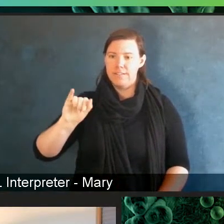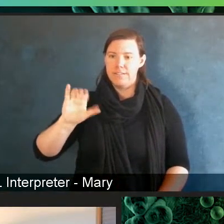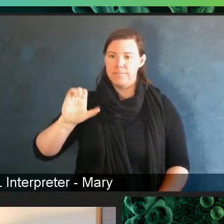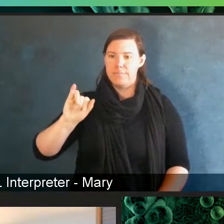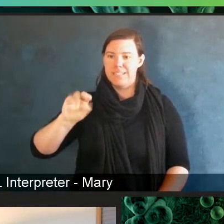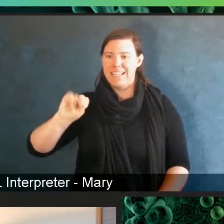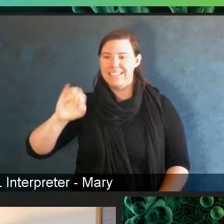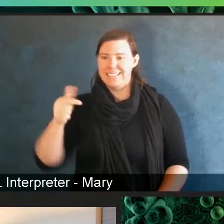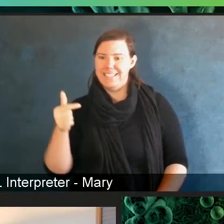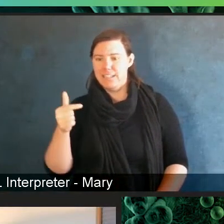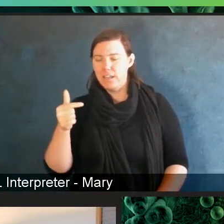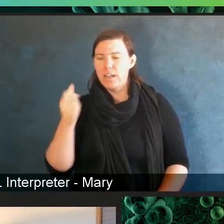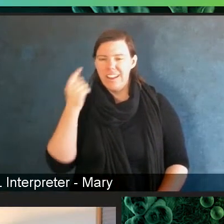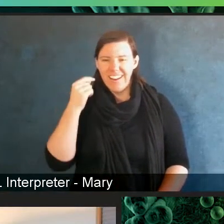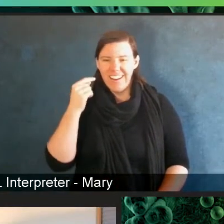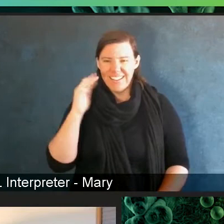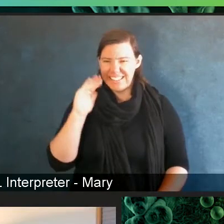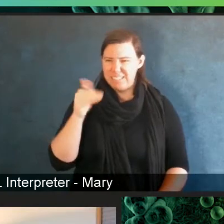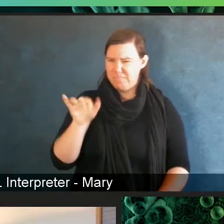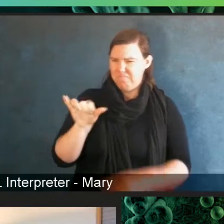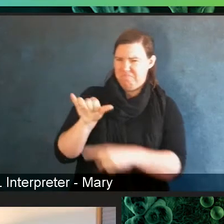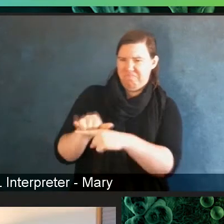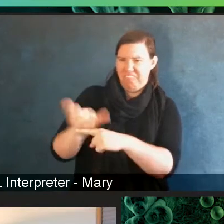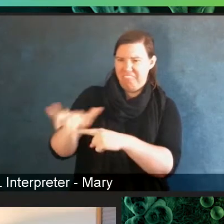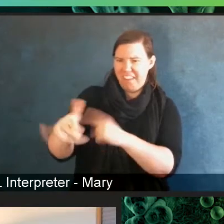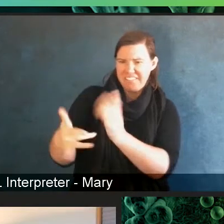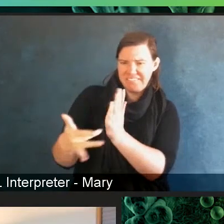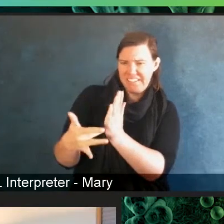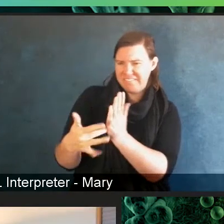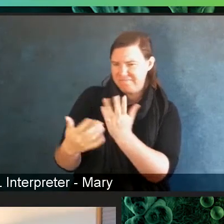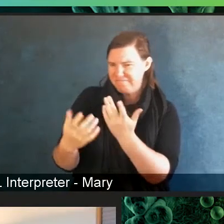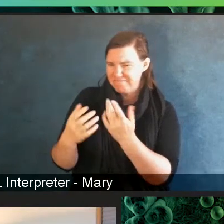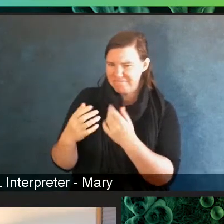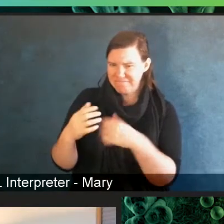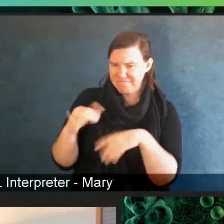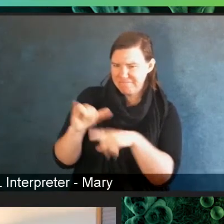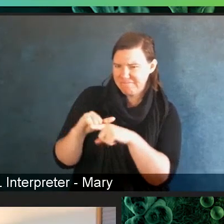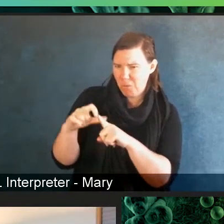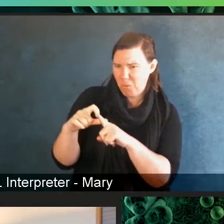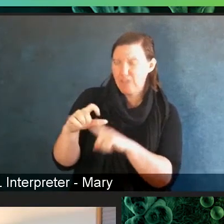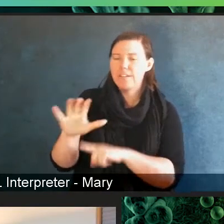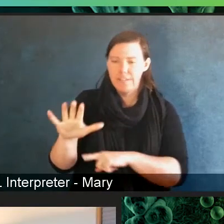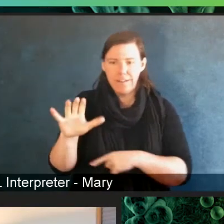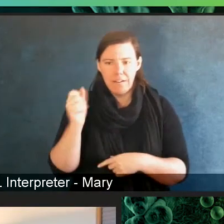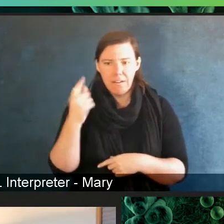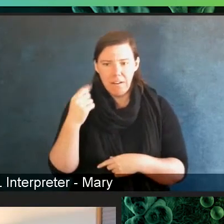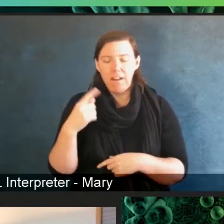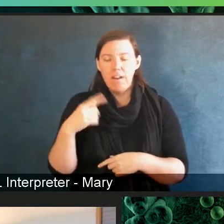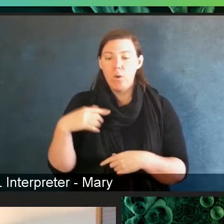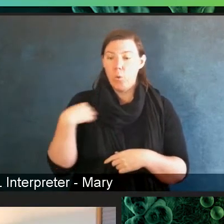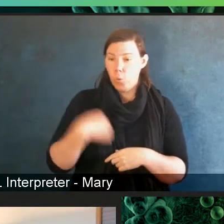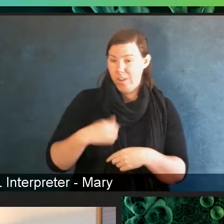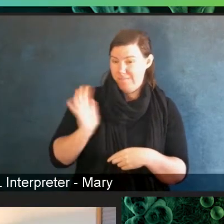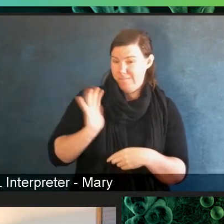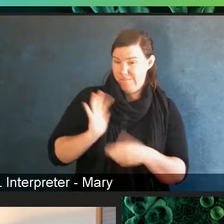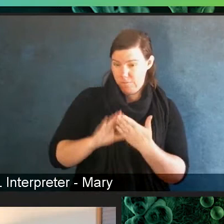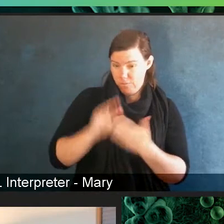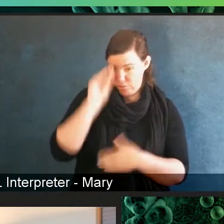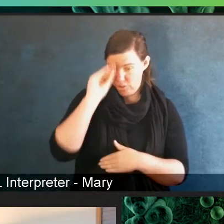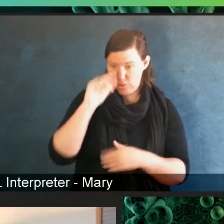when we learn about biology and genes in grade school, we learned that a gene encodes a protein. So genes are genetic information that we get from mom and